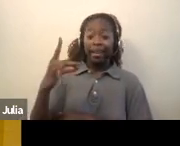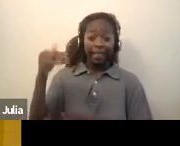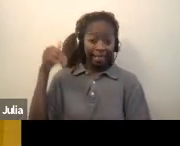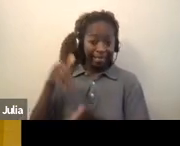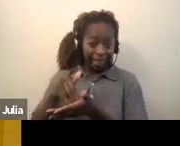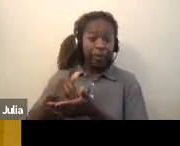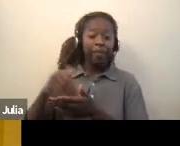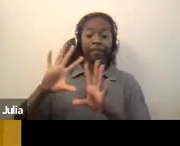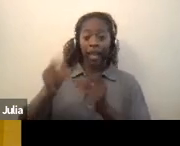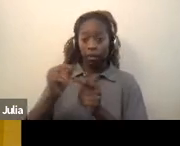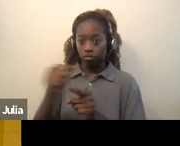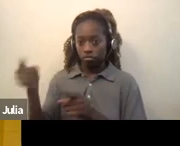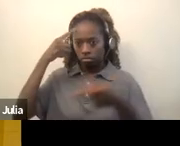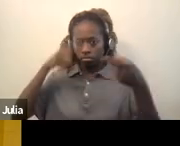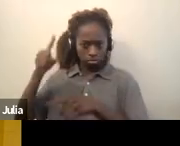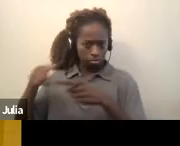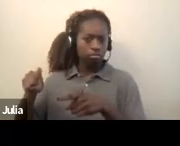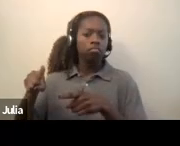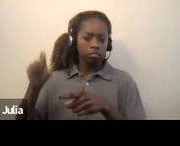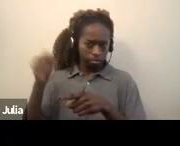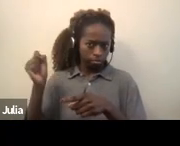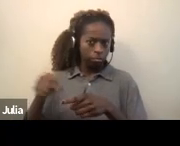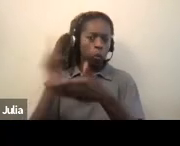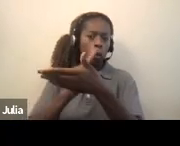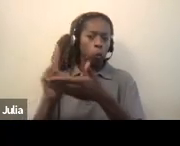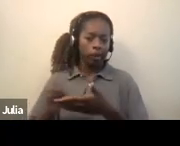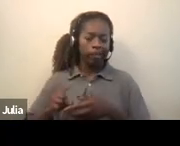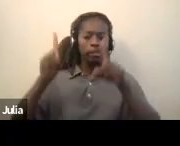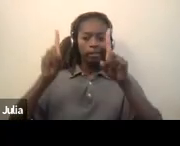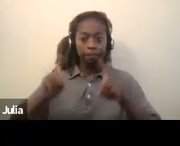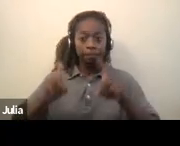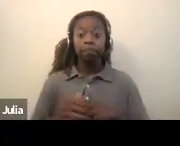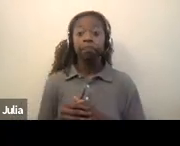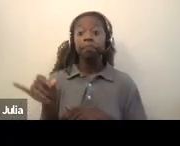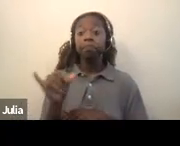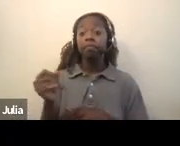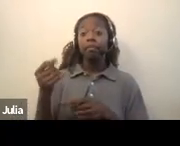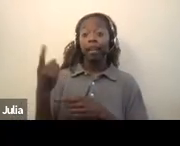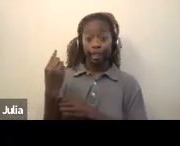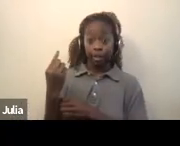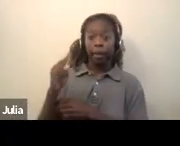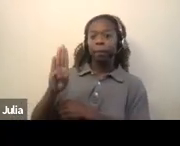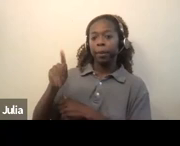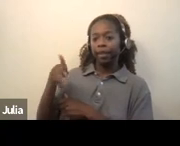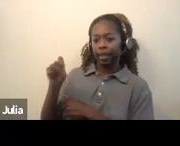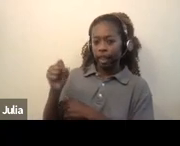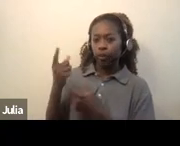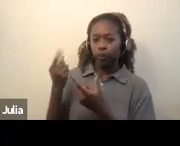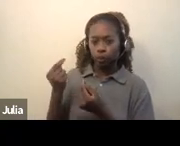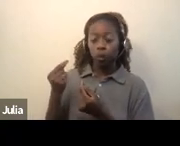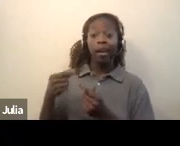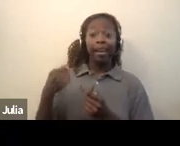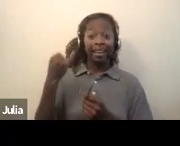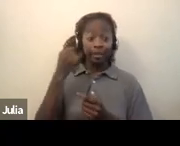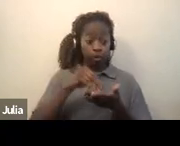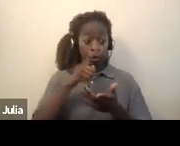participate in weekly pool testing as we did last year bps is reporting positive cases among students and